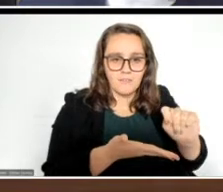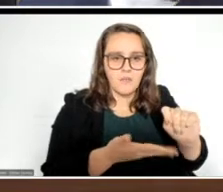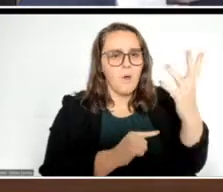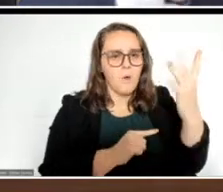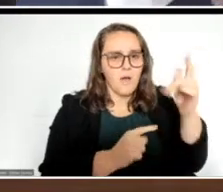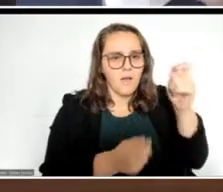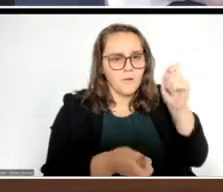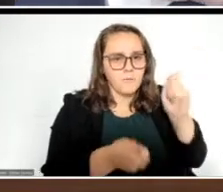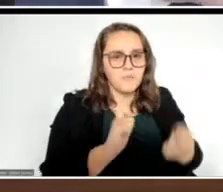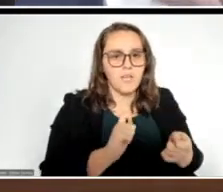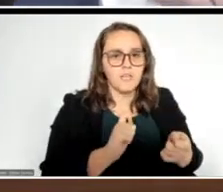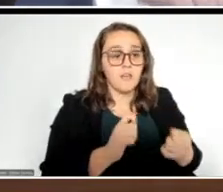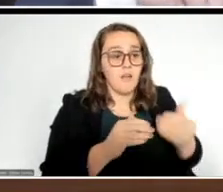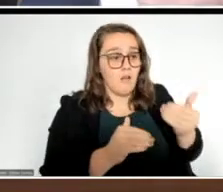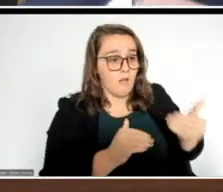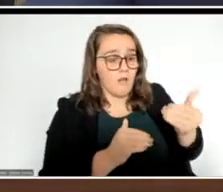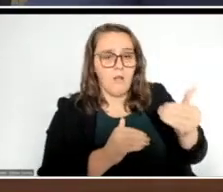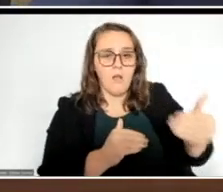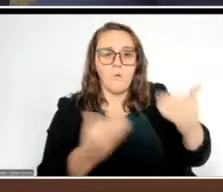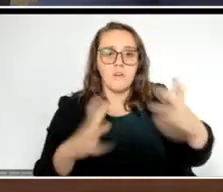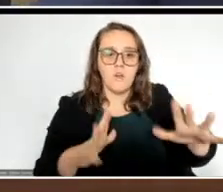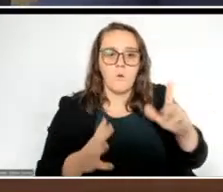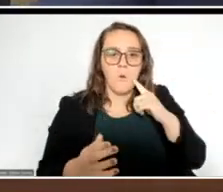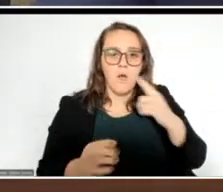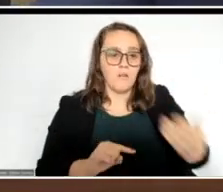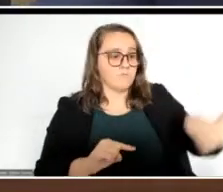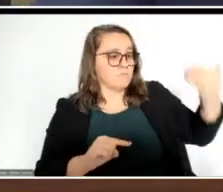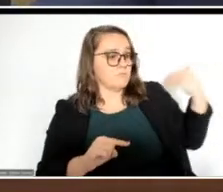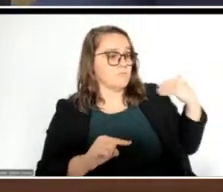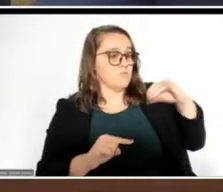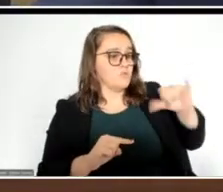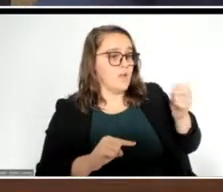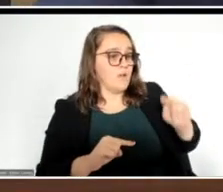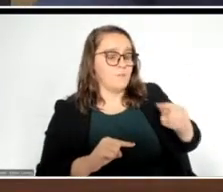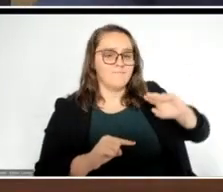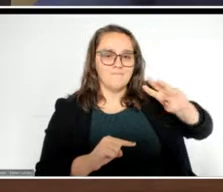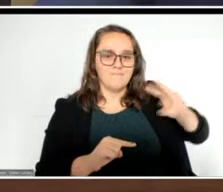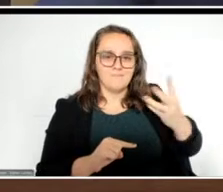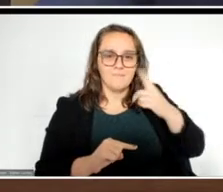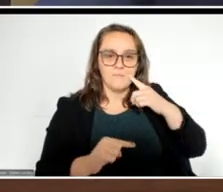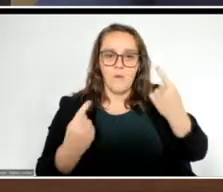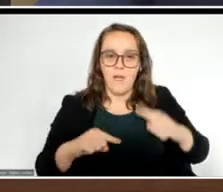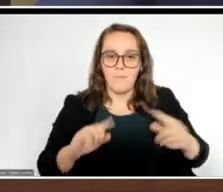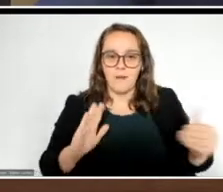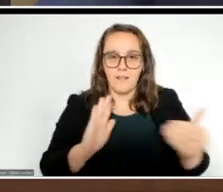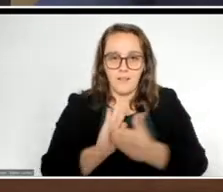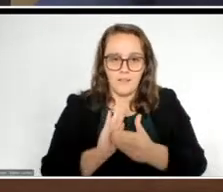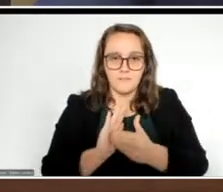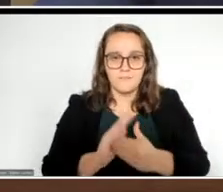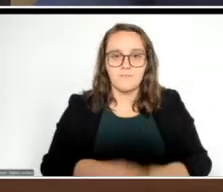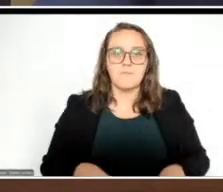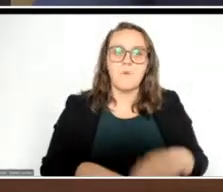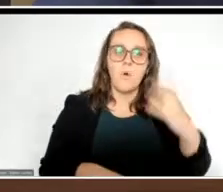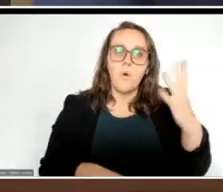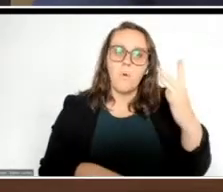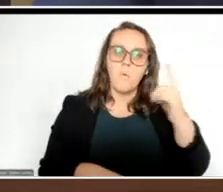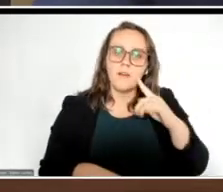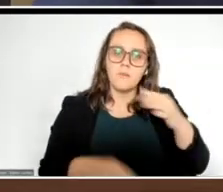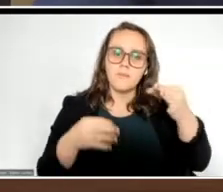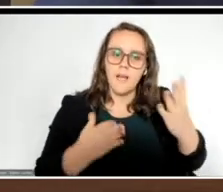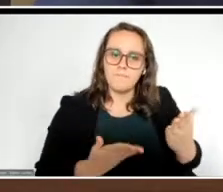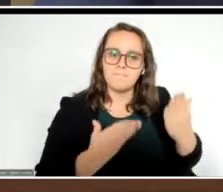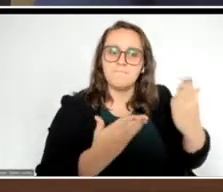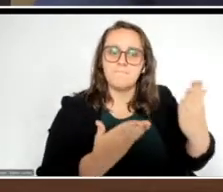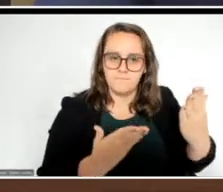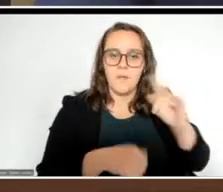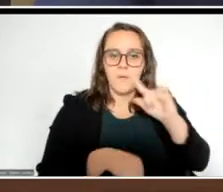further specific recommendations in our final report, based in part on the evidence you will hear today. Our hearings last summer